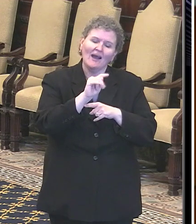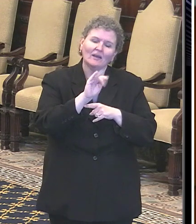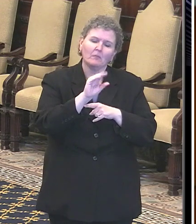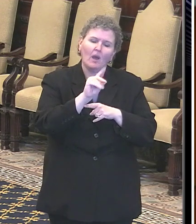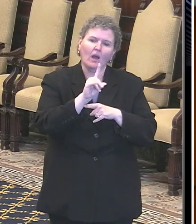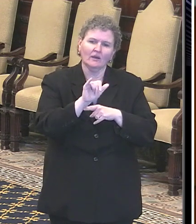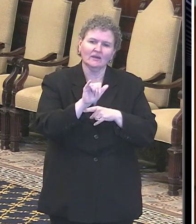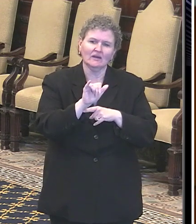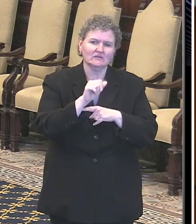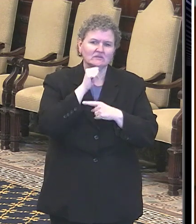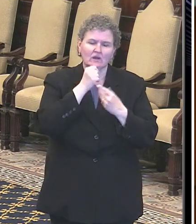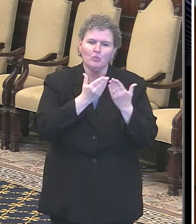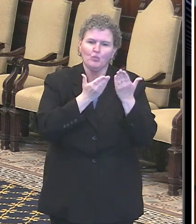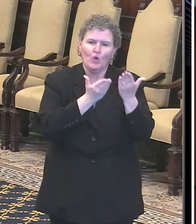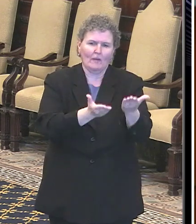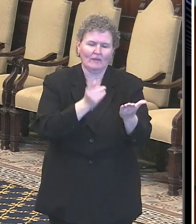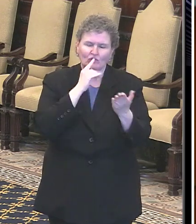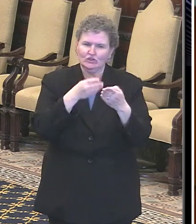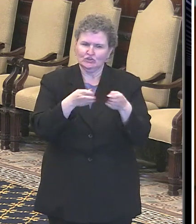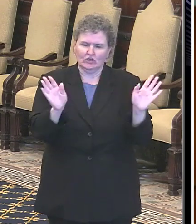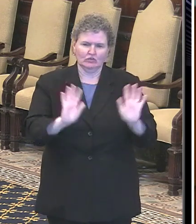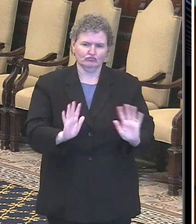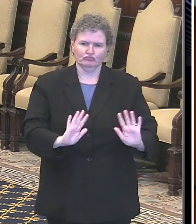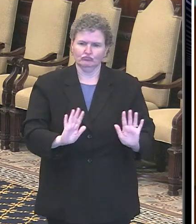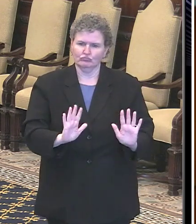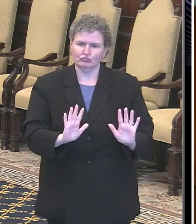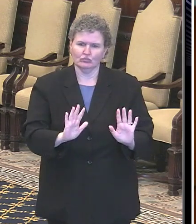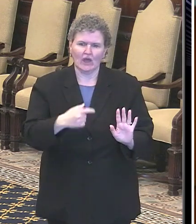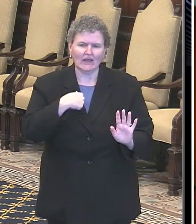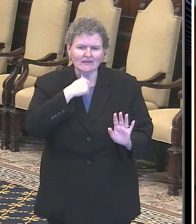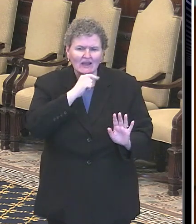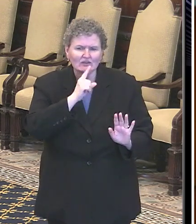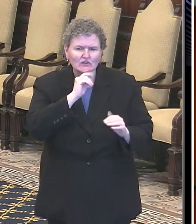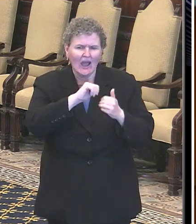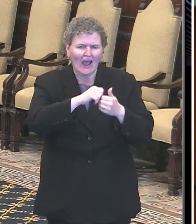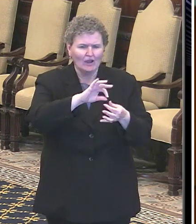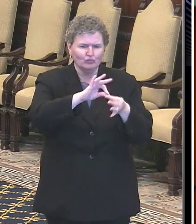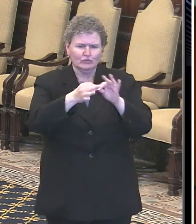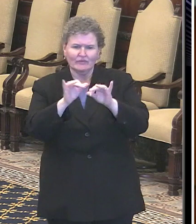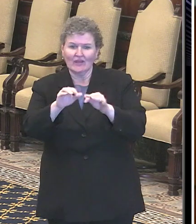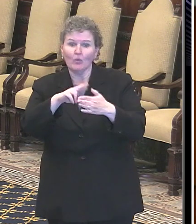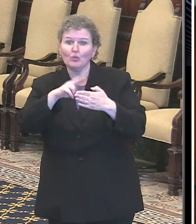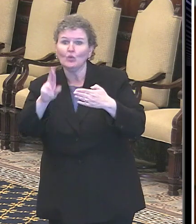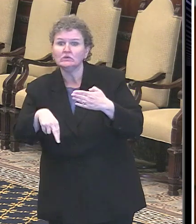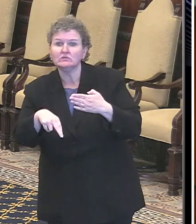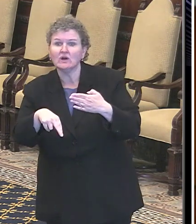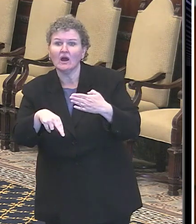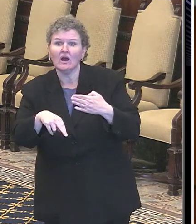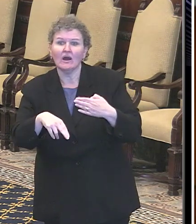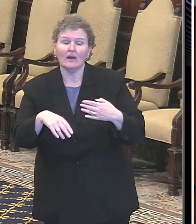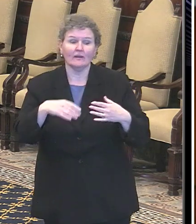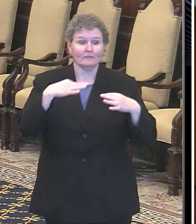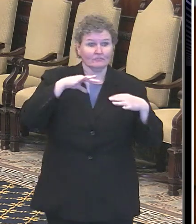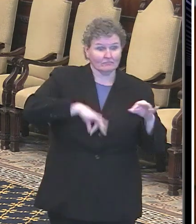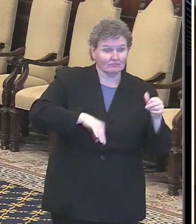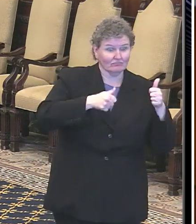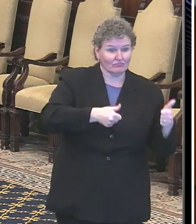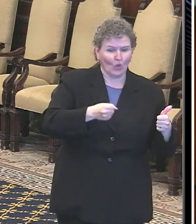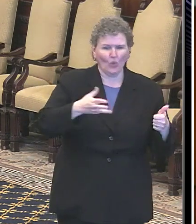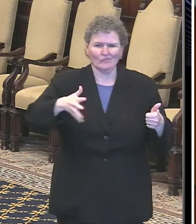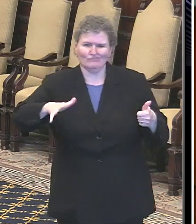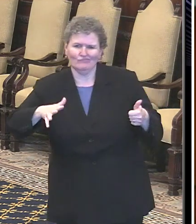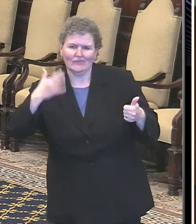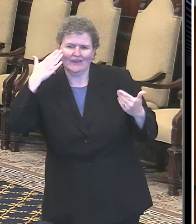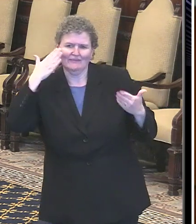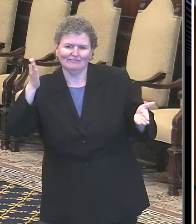right now in general. It's really unclear how to interpret those, and they're not necessarily useful for an individual person. So the PCR test is still what we're going to